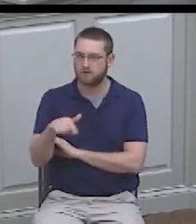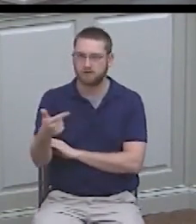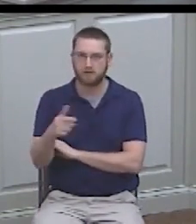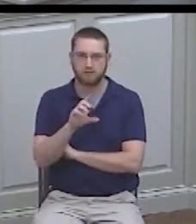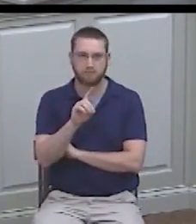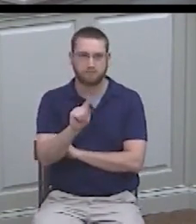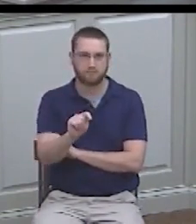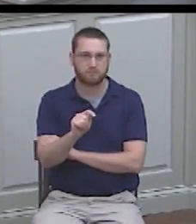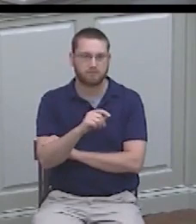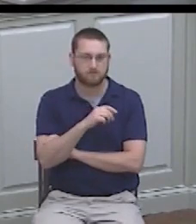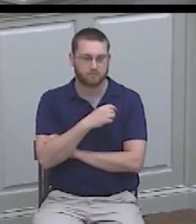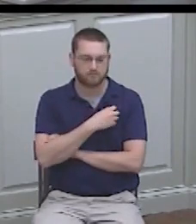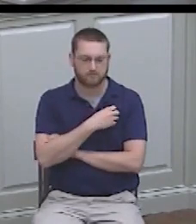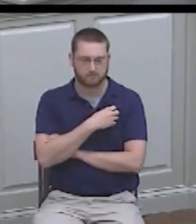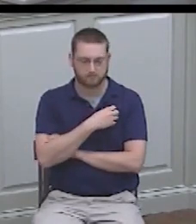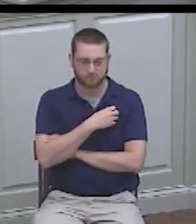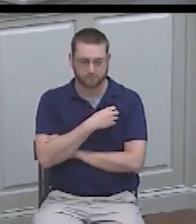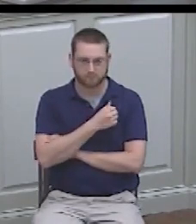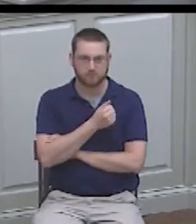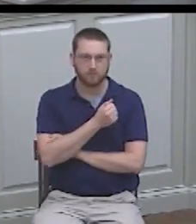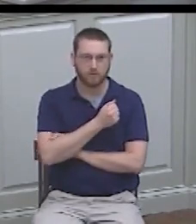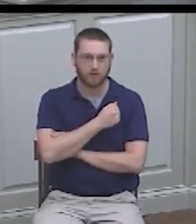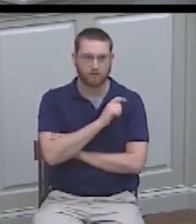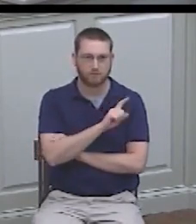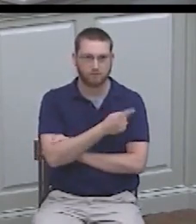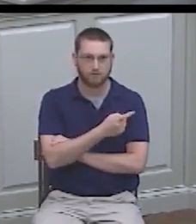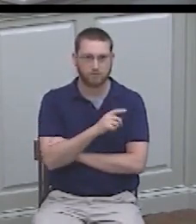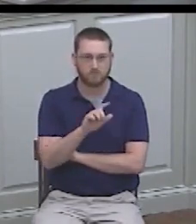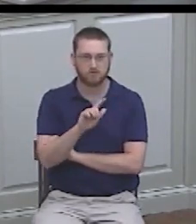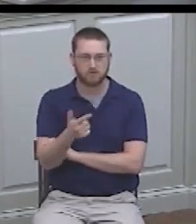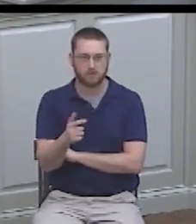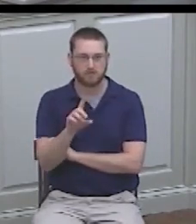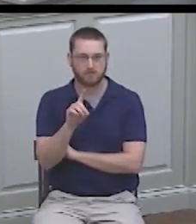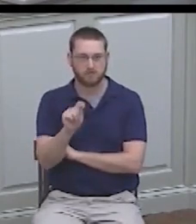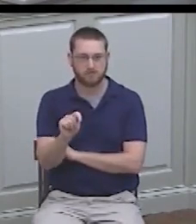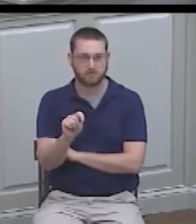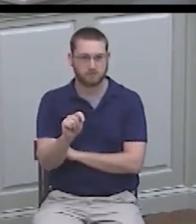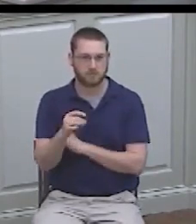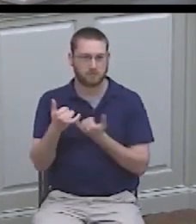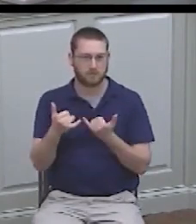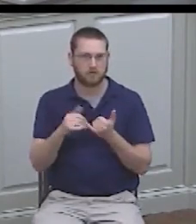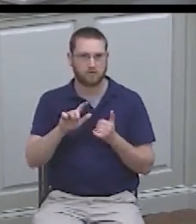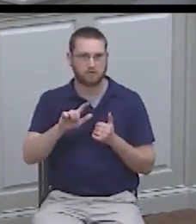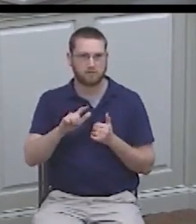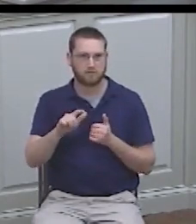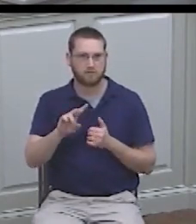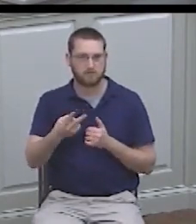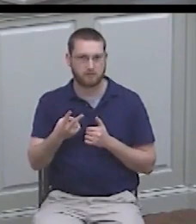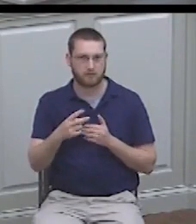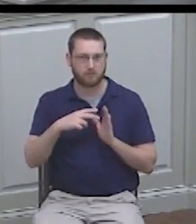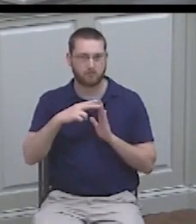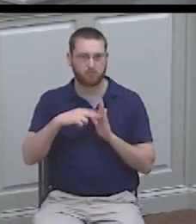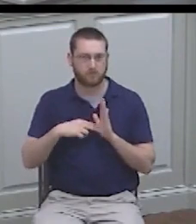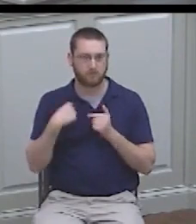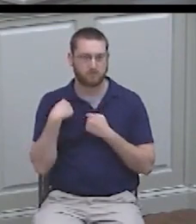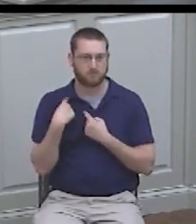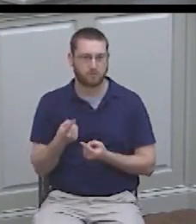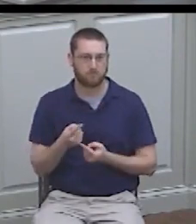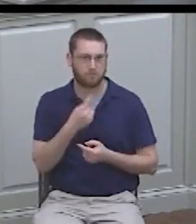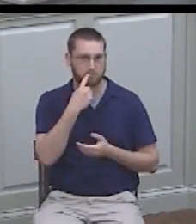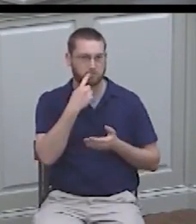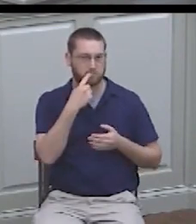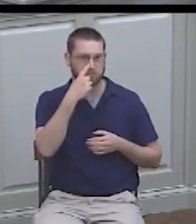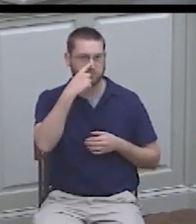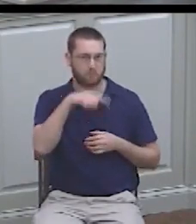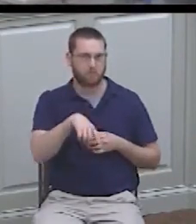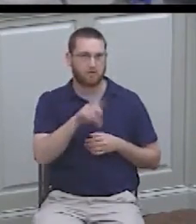1892? Yes, sir. Okay. Second. Motion's been made by Commissioner Atkins, seconded by Commissioner Terry. This is the second reading. Madam Clerk.